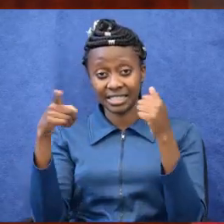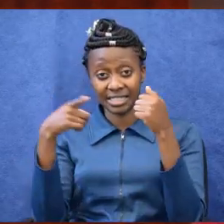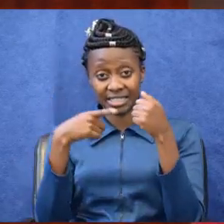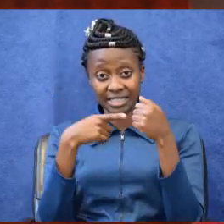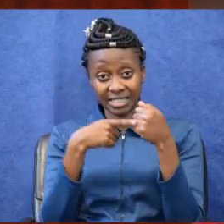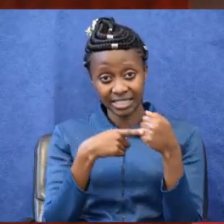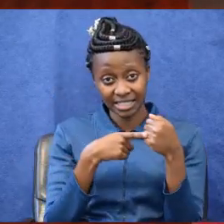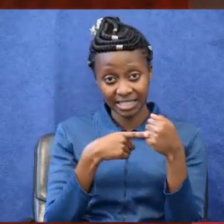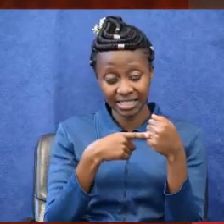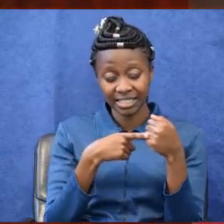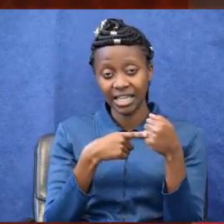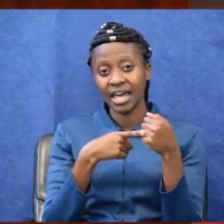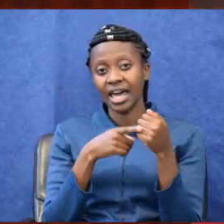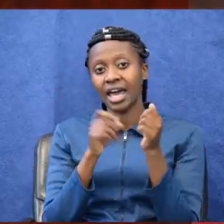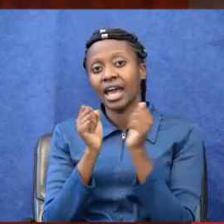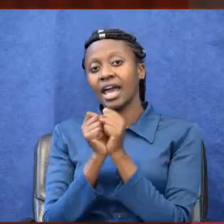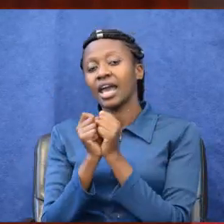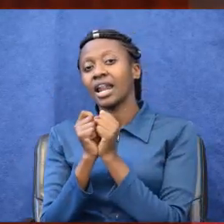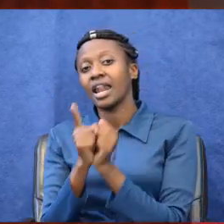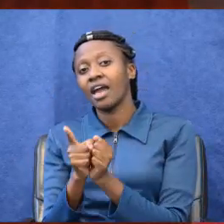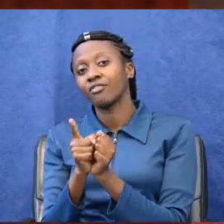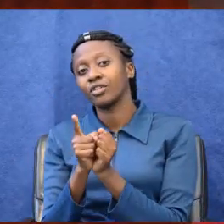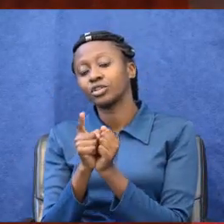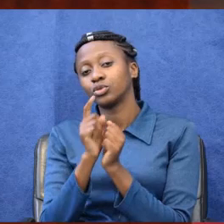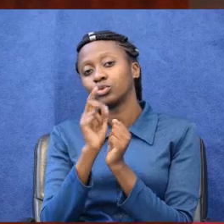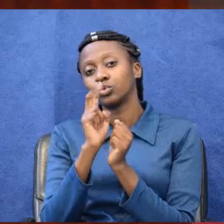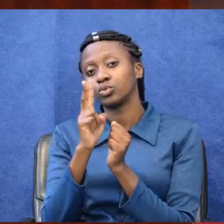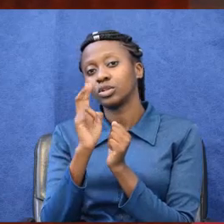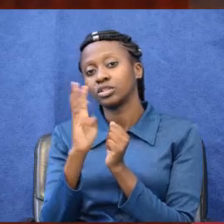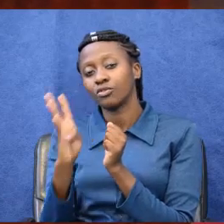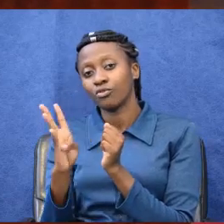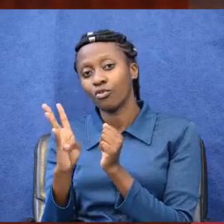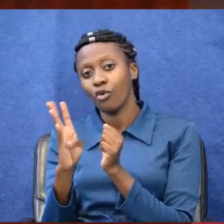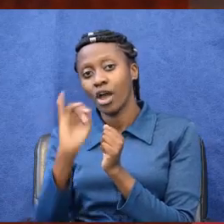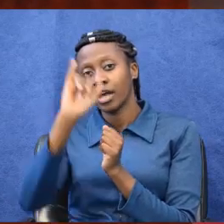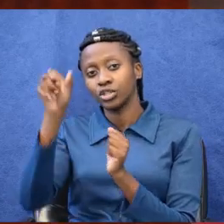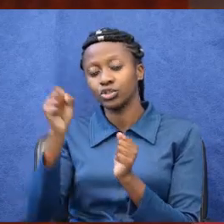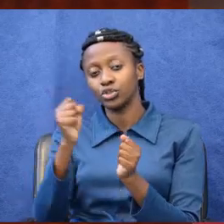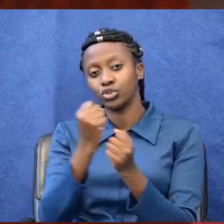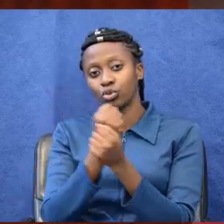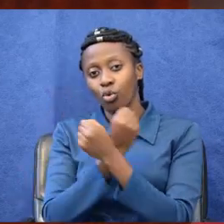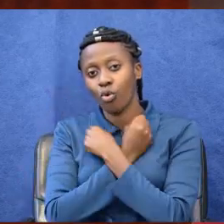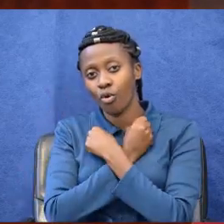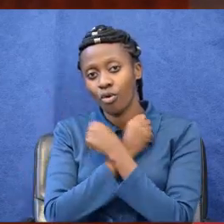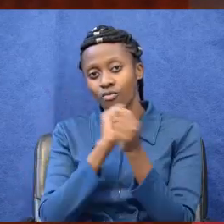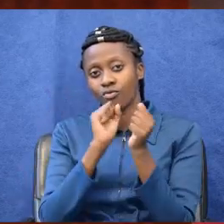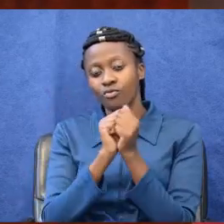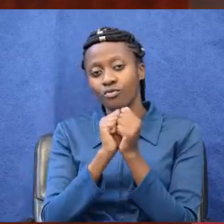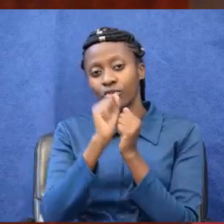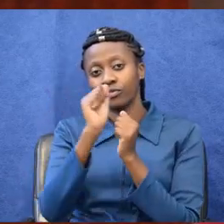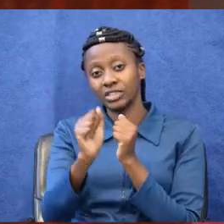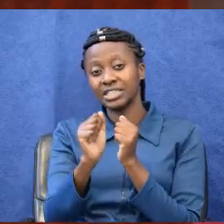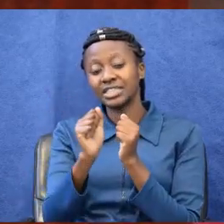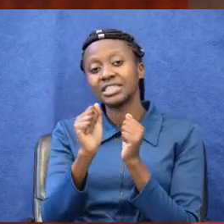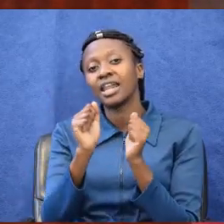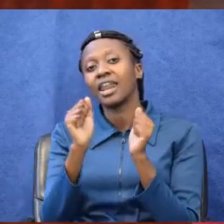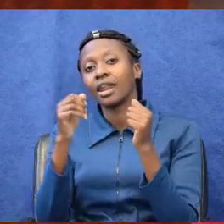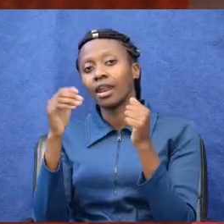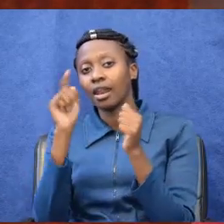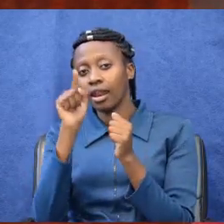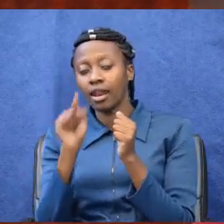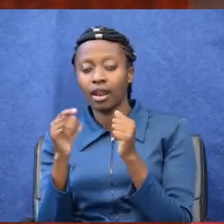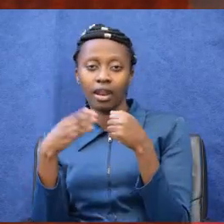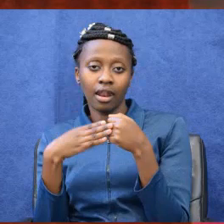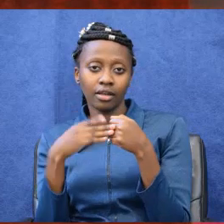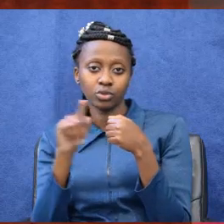11 to 24, and John 15, 9 to 17. And this man